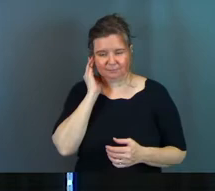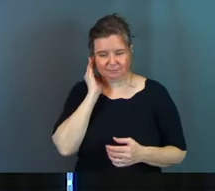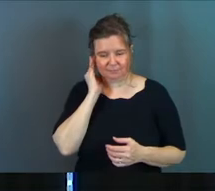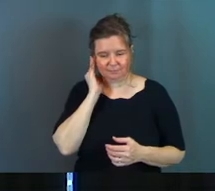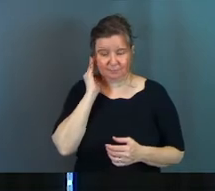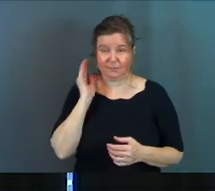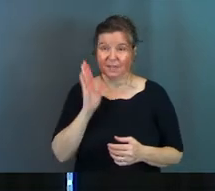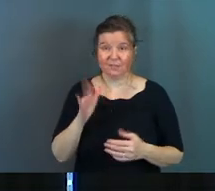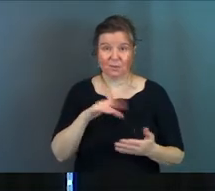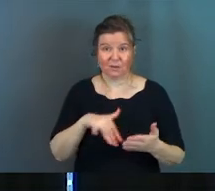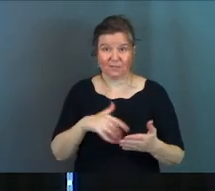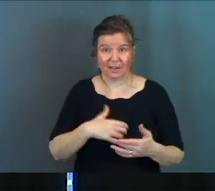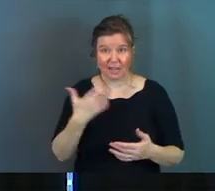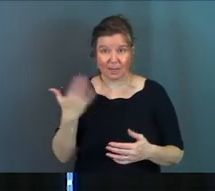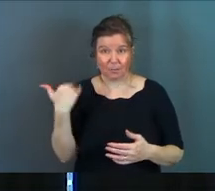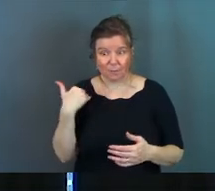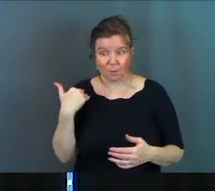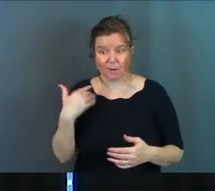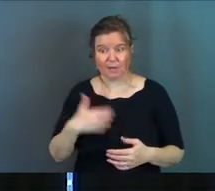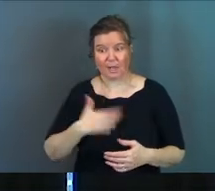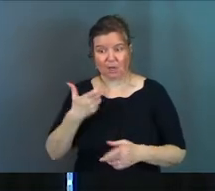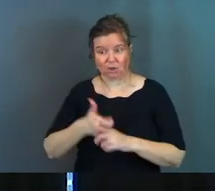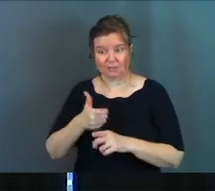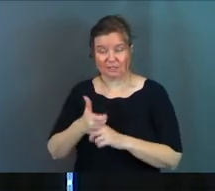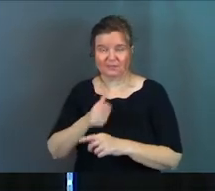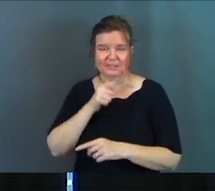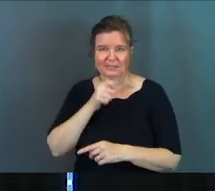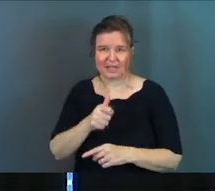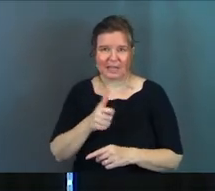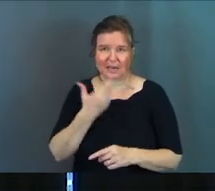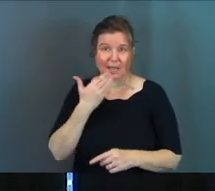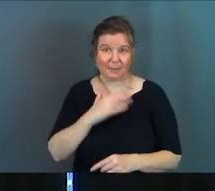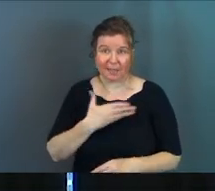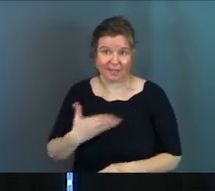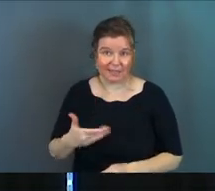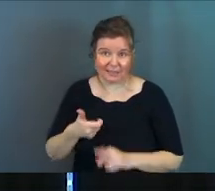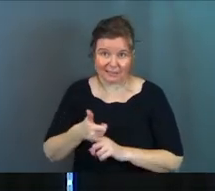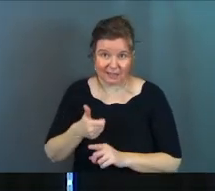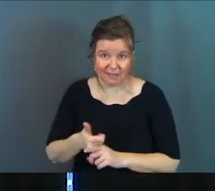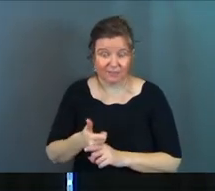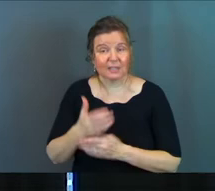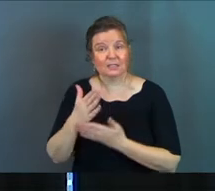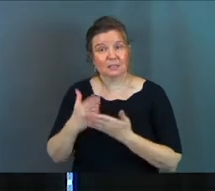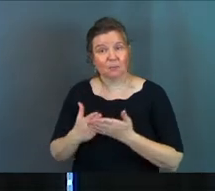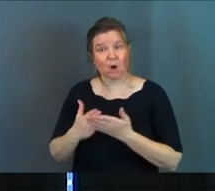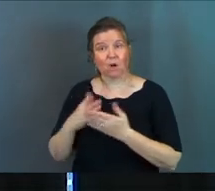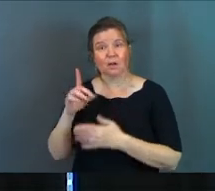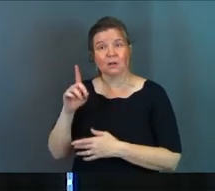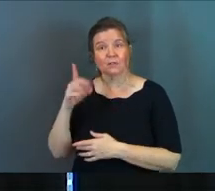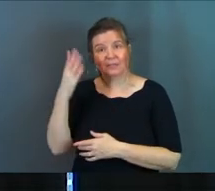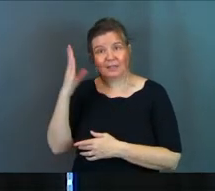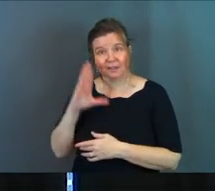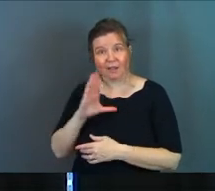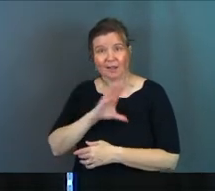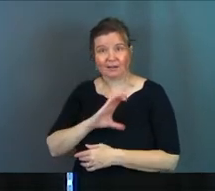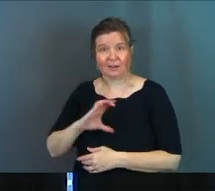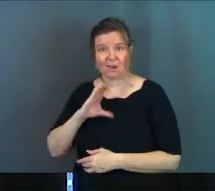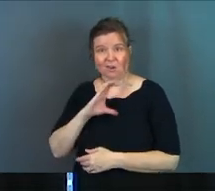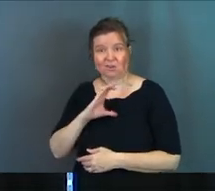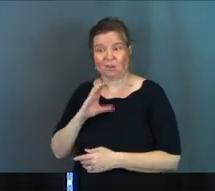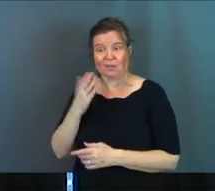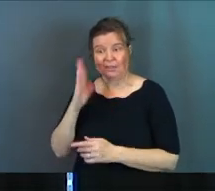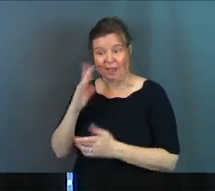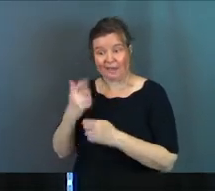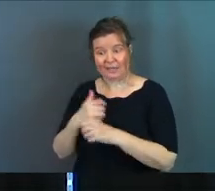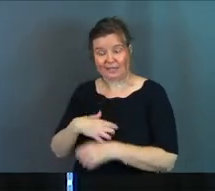by the way, if you've never studied anger before, anger is not a bad thing. Anger is part of the divine character.